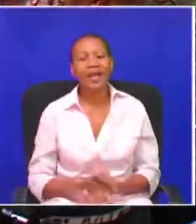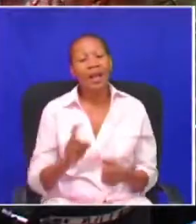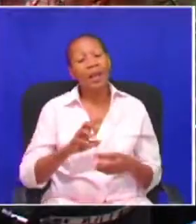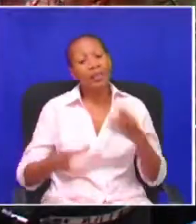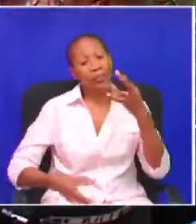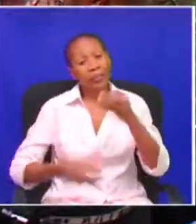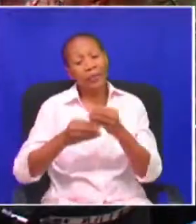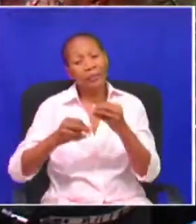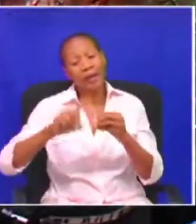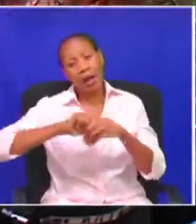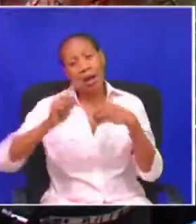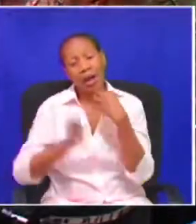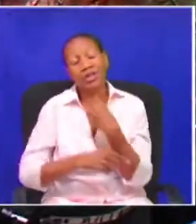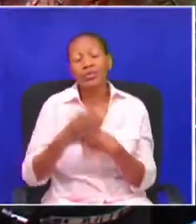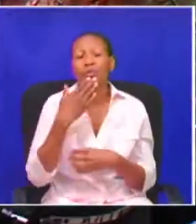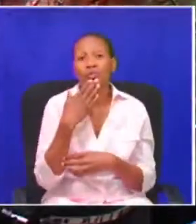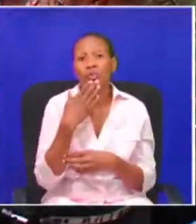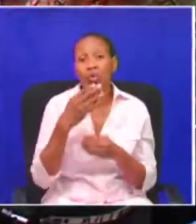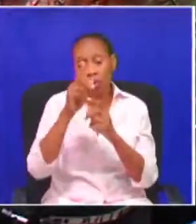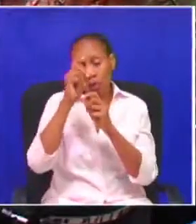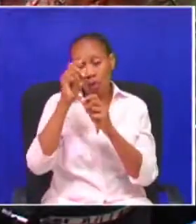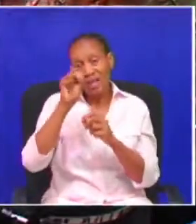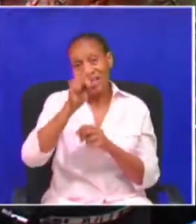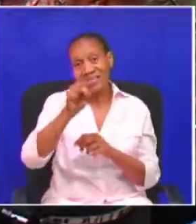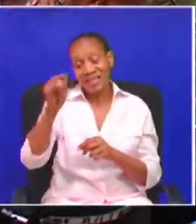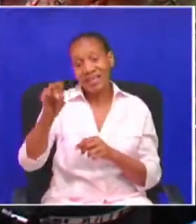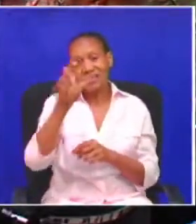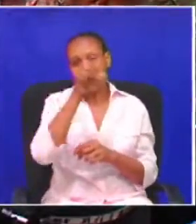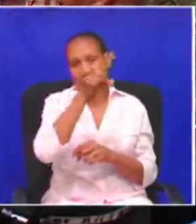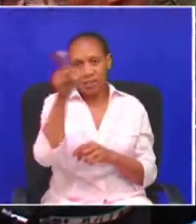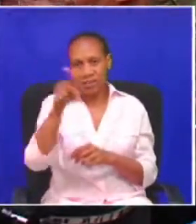will be taken by Honorable SSZB.